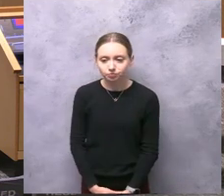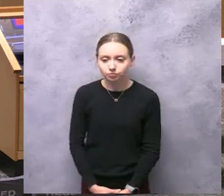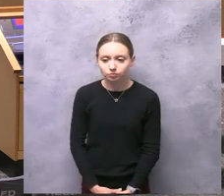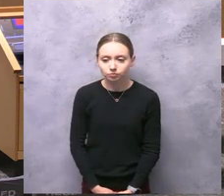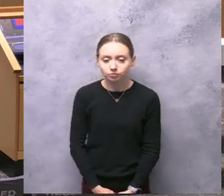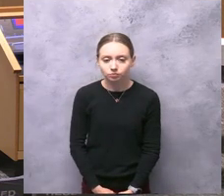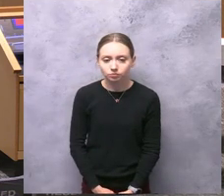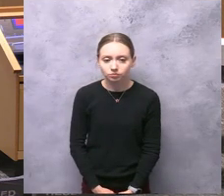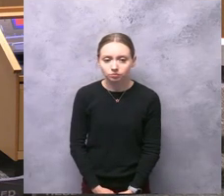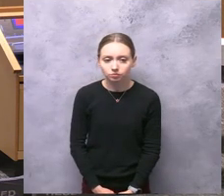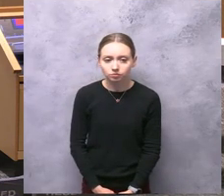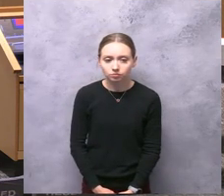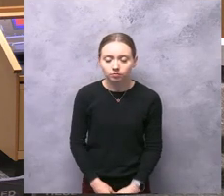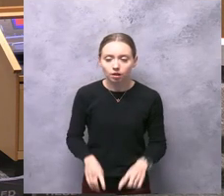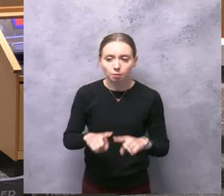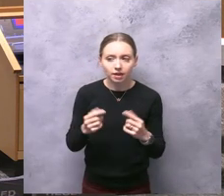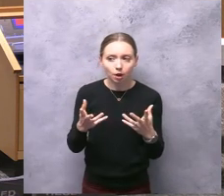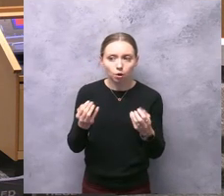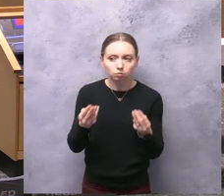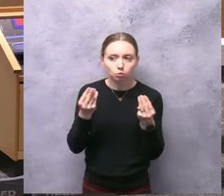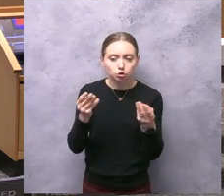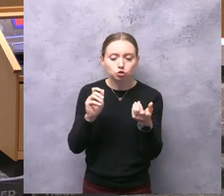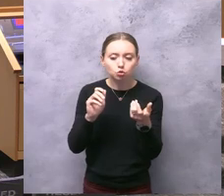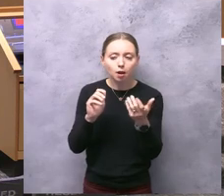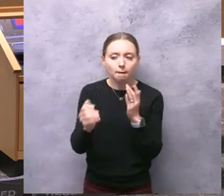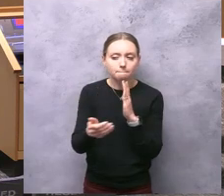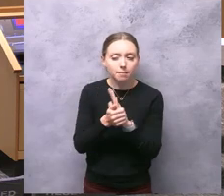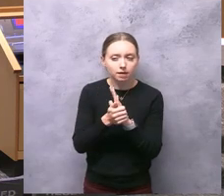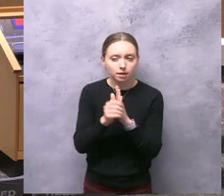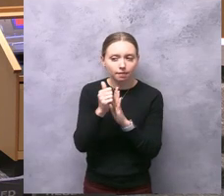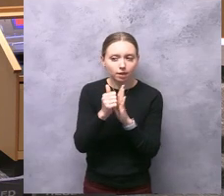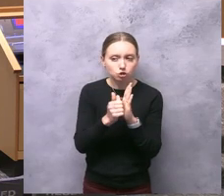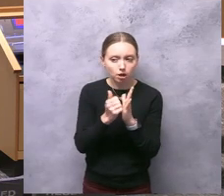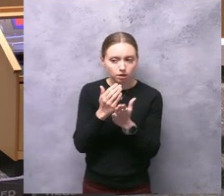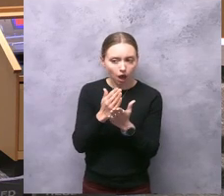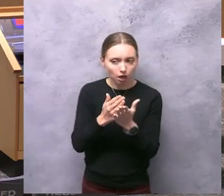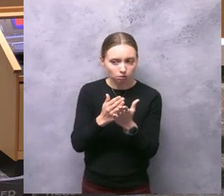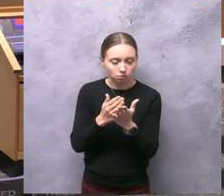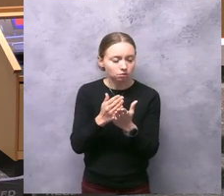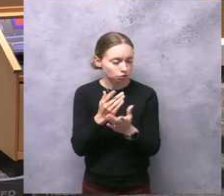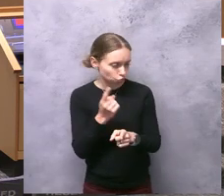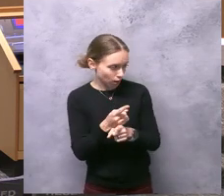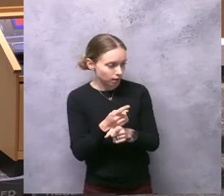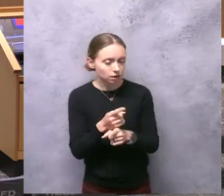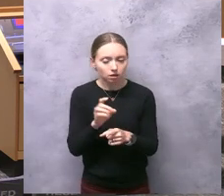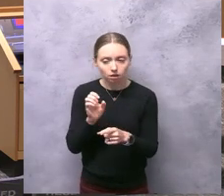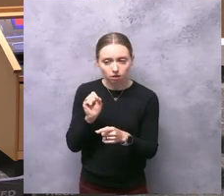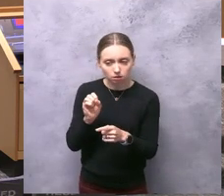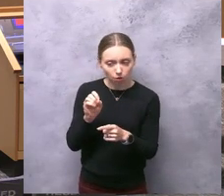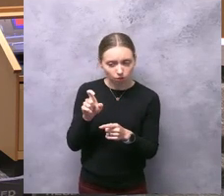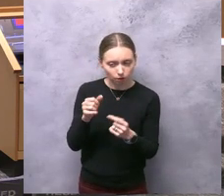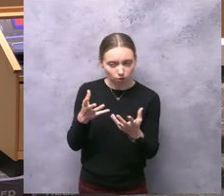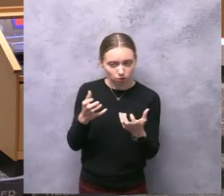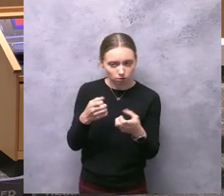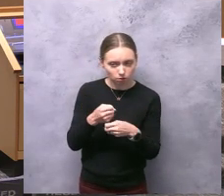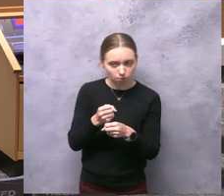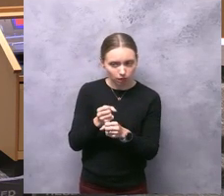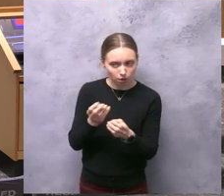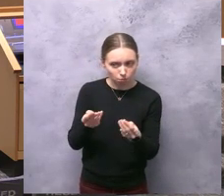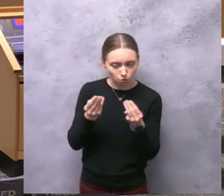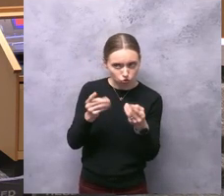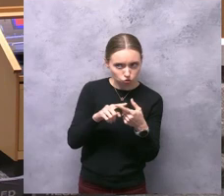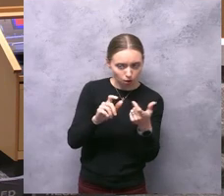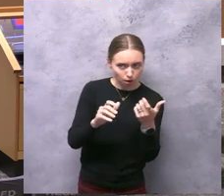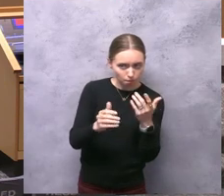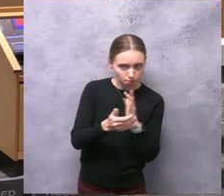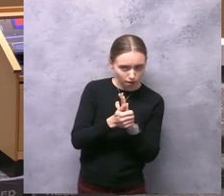Well, I want to make a motion to actually amend the agenda item. Correct. So I'm going to make a motion to amend the agenda item. Correct. And then we can make a